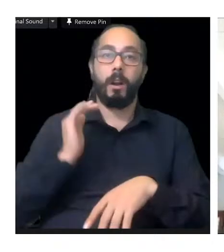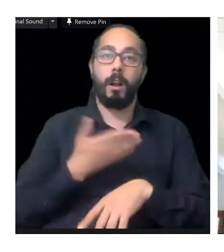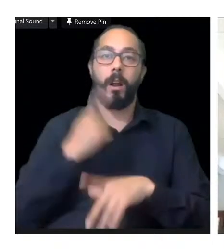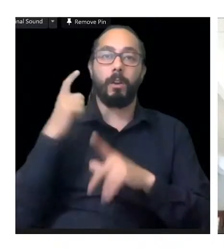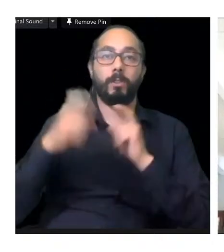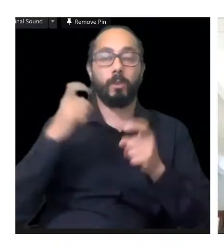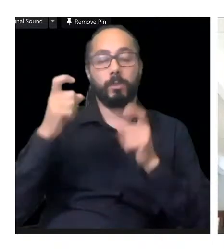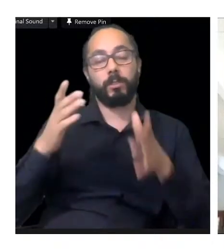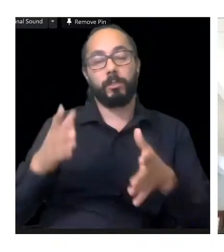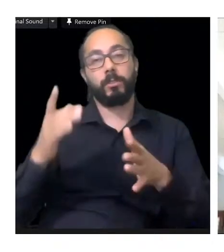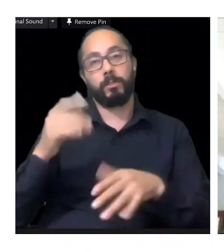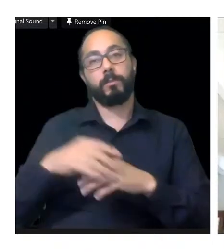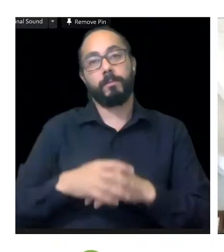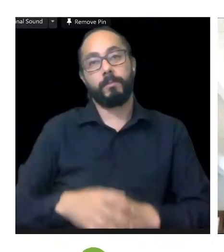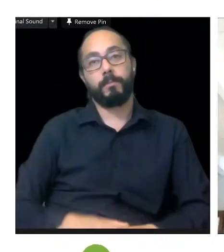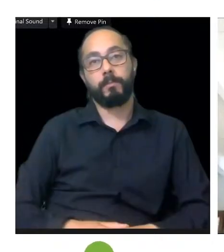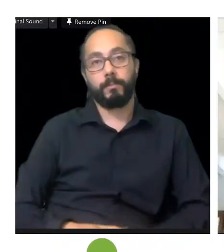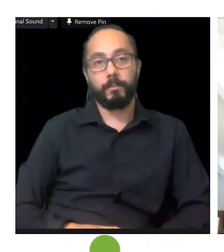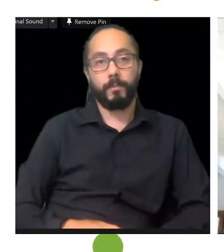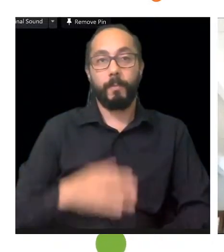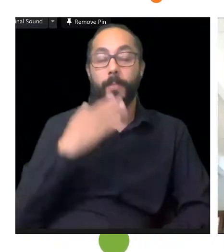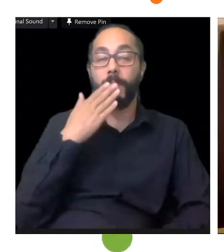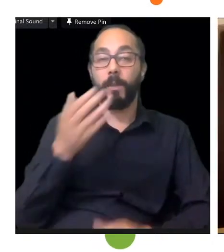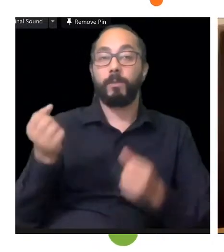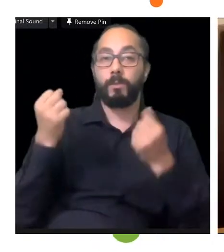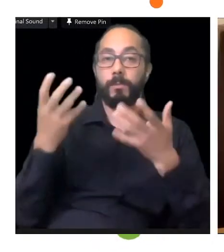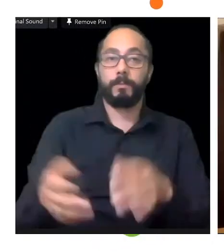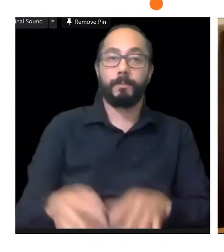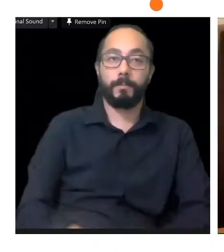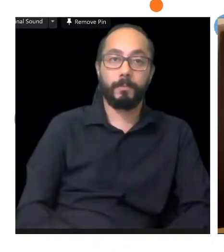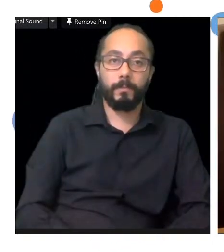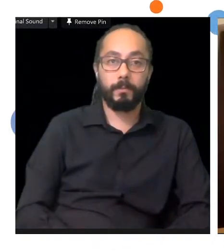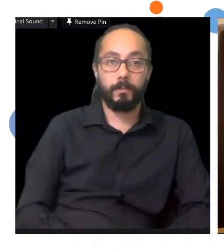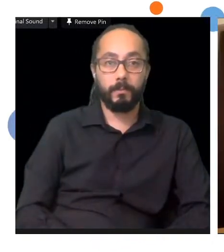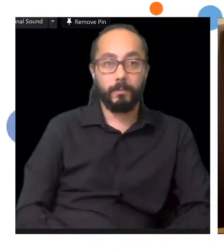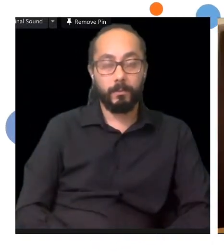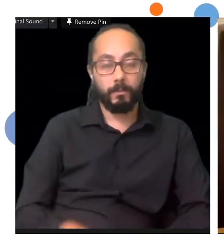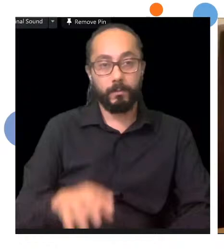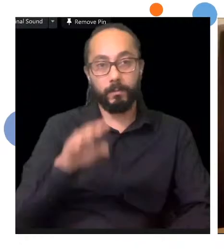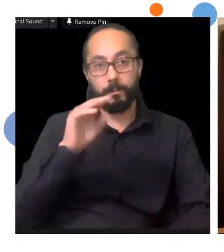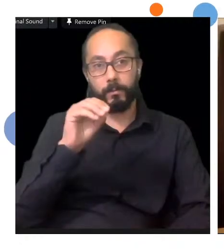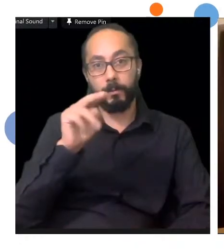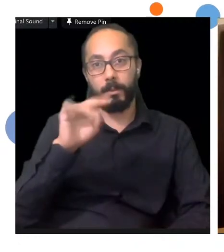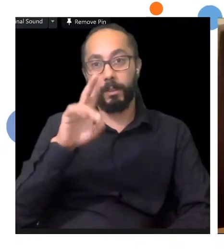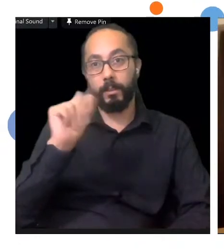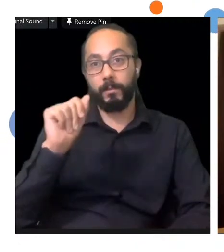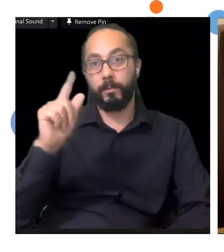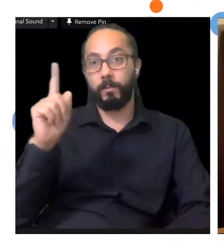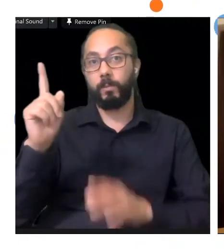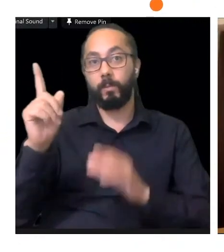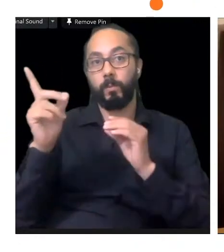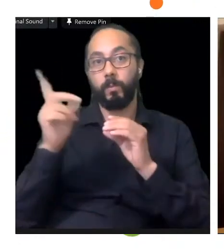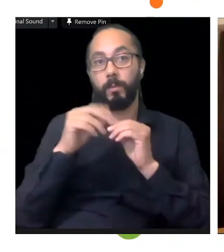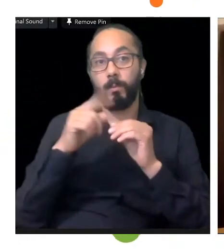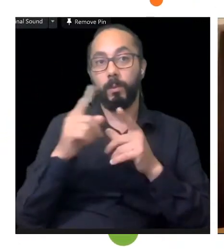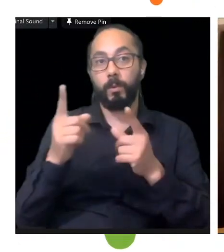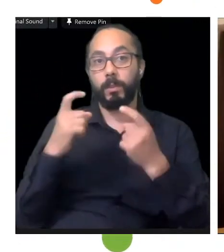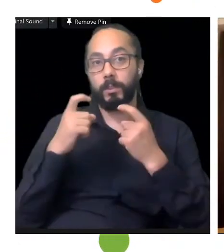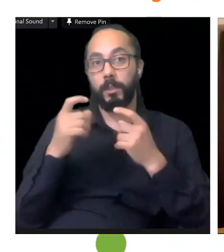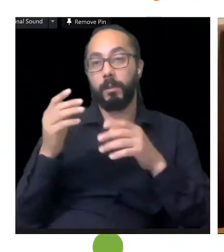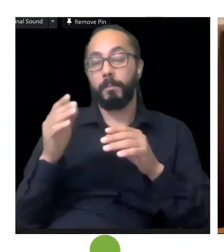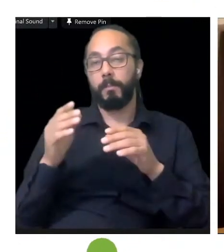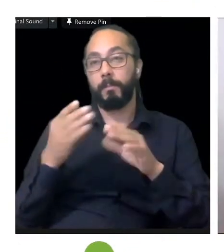being with us. Thank you so much. Okay, Monica, can we do one more question before I put it, we close this